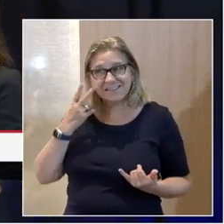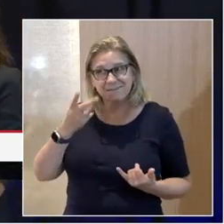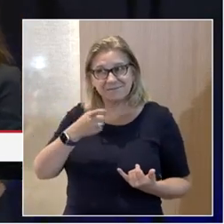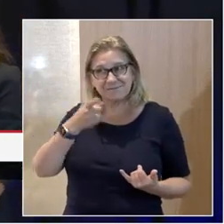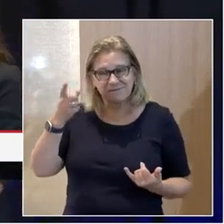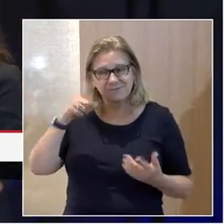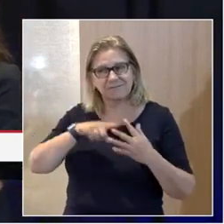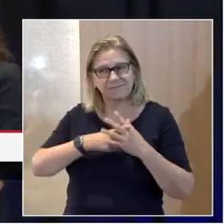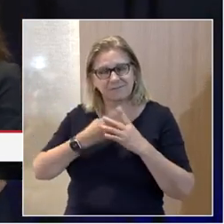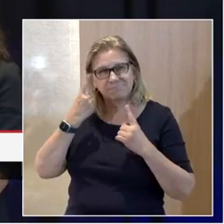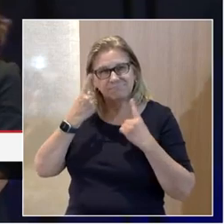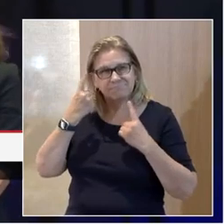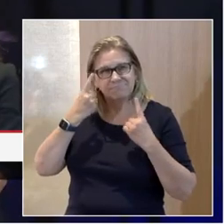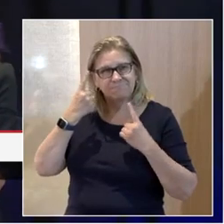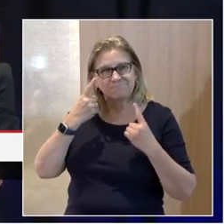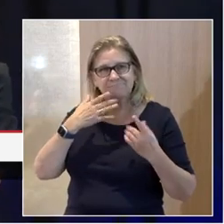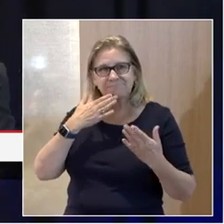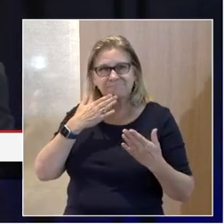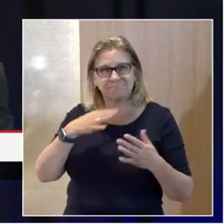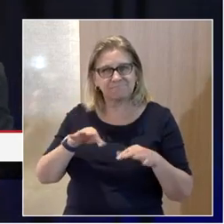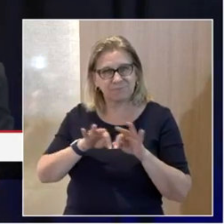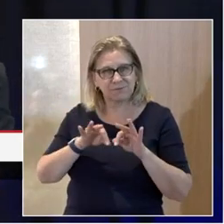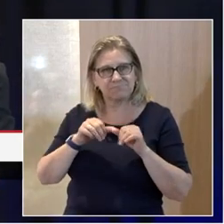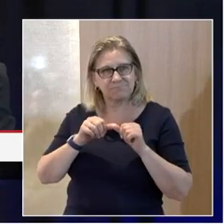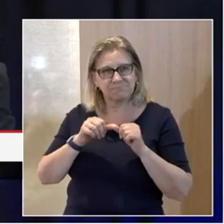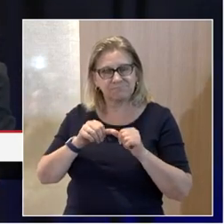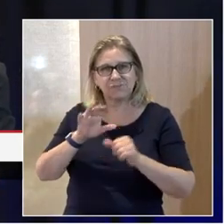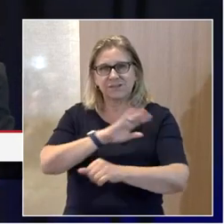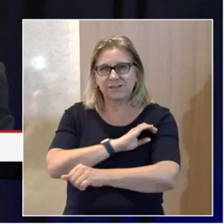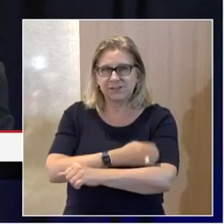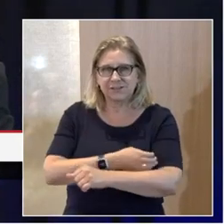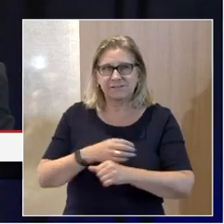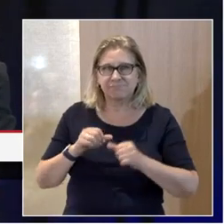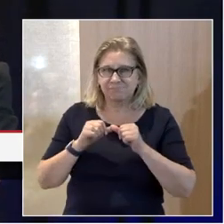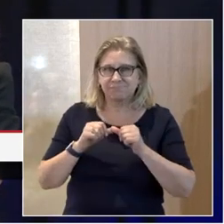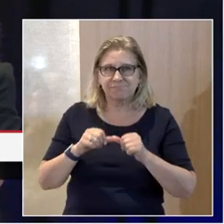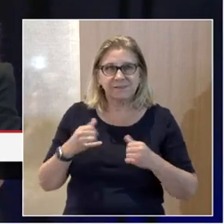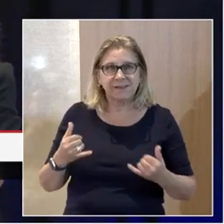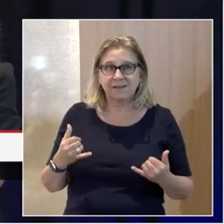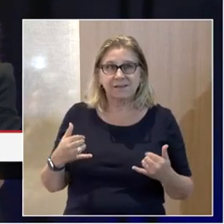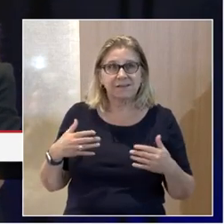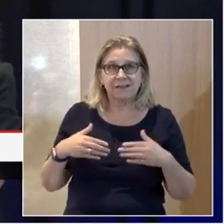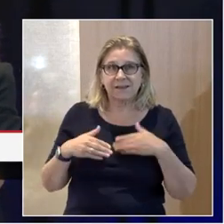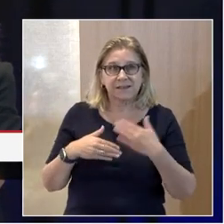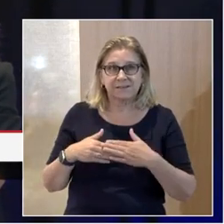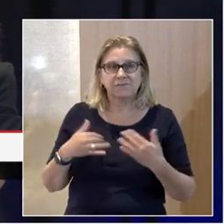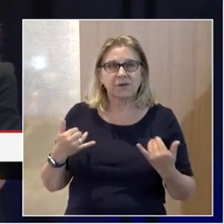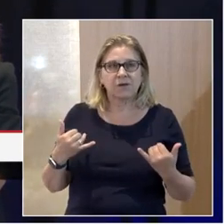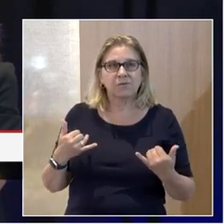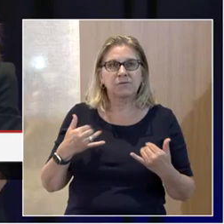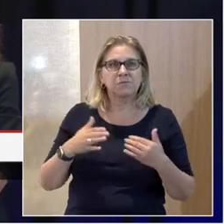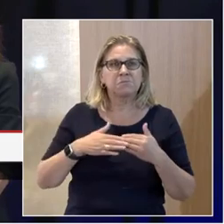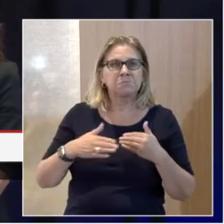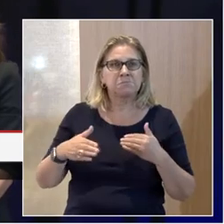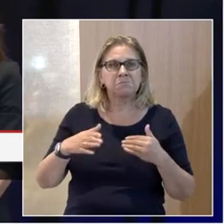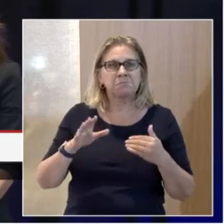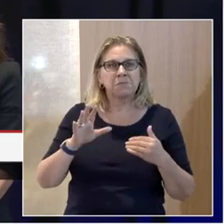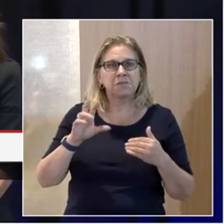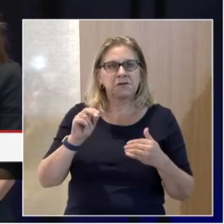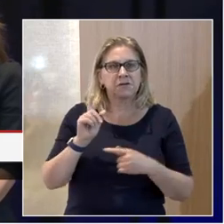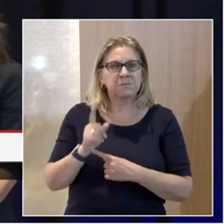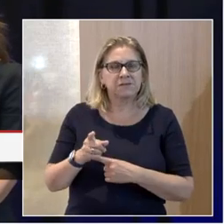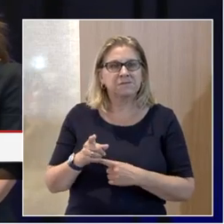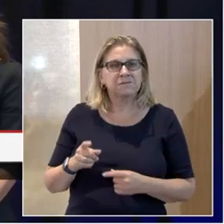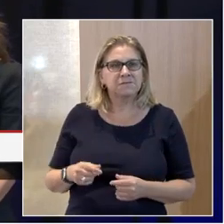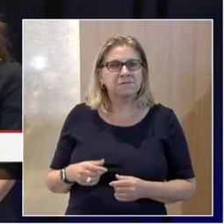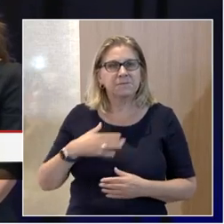Good. We want to keep that energy flowing. Just in terms of our next steps from now and for the next few minutes, next 30 minutes or so, please